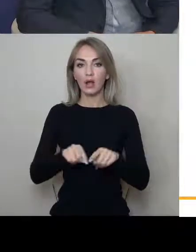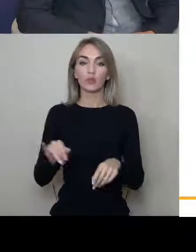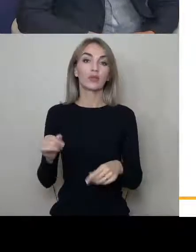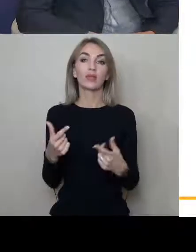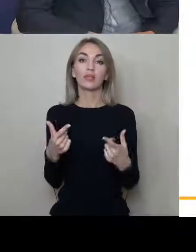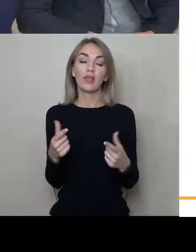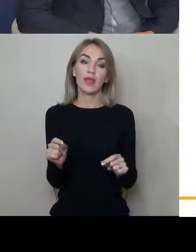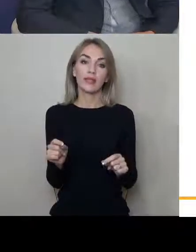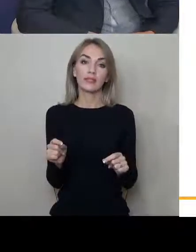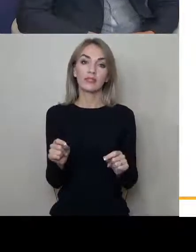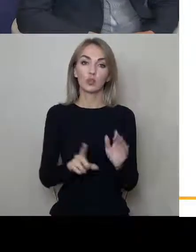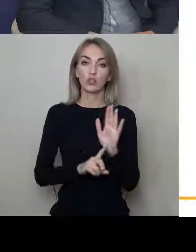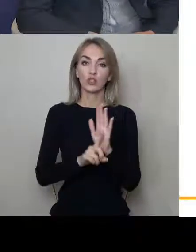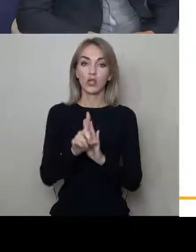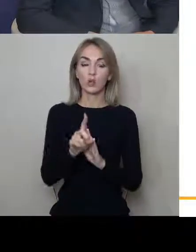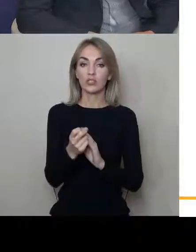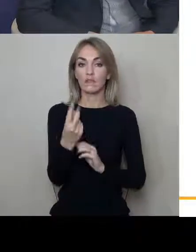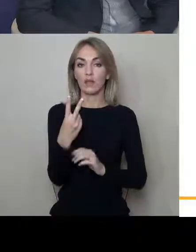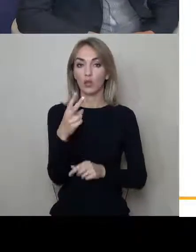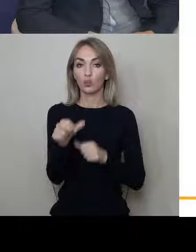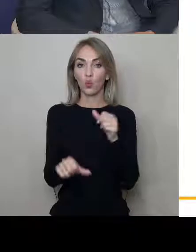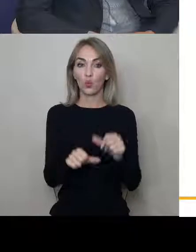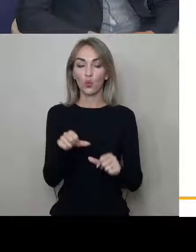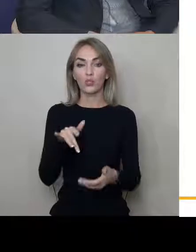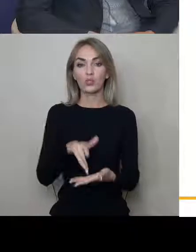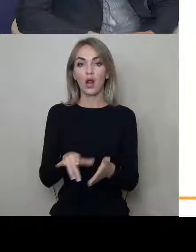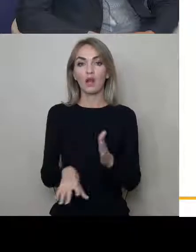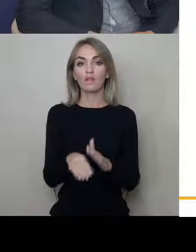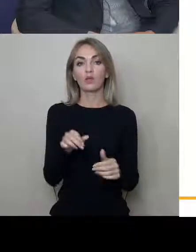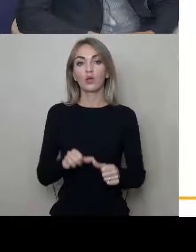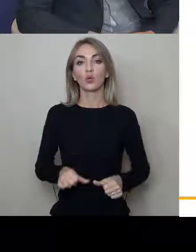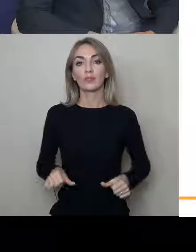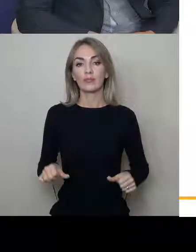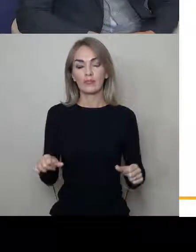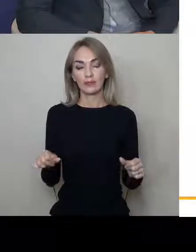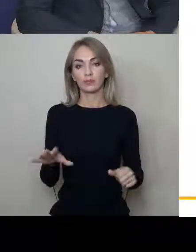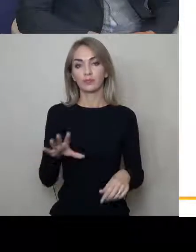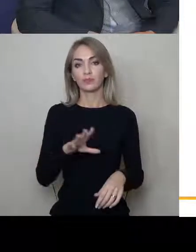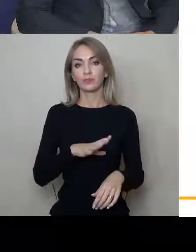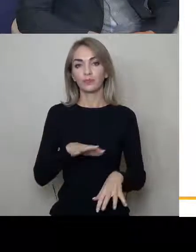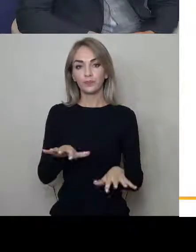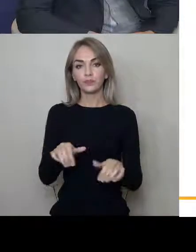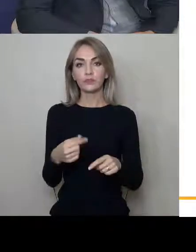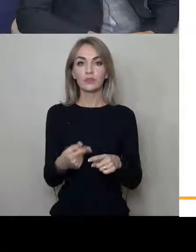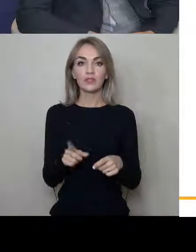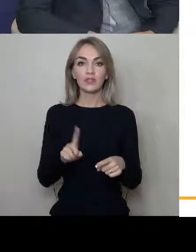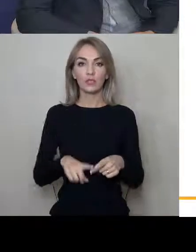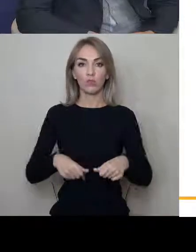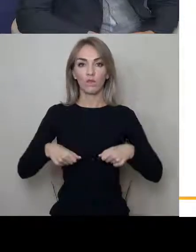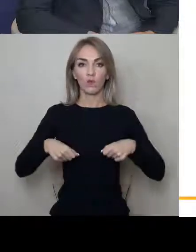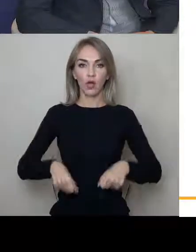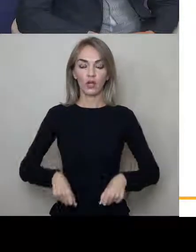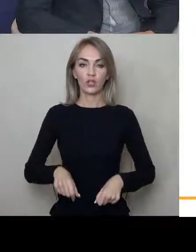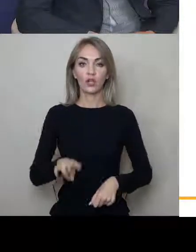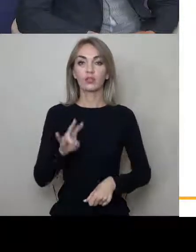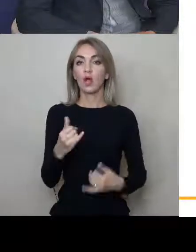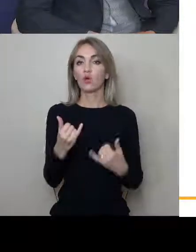with campaigning. And starting around 2012 or so, the electoral commissions